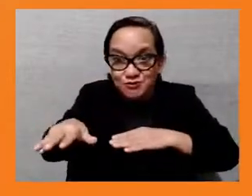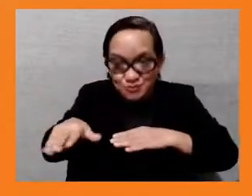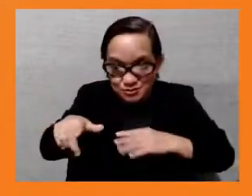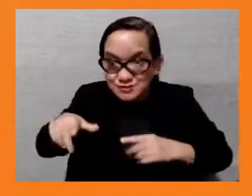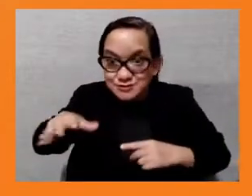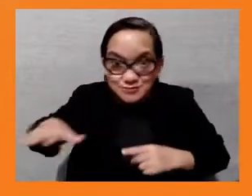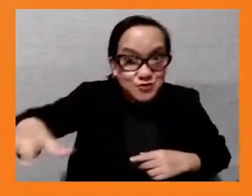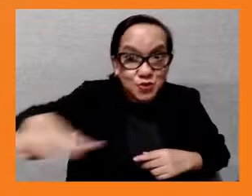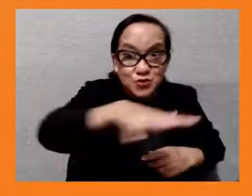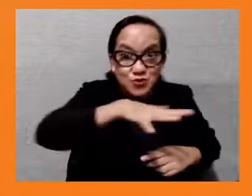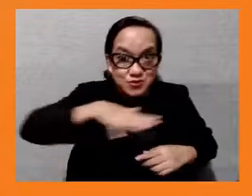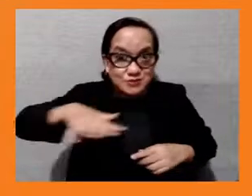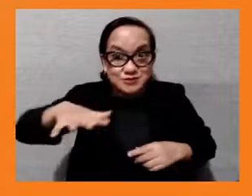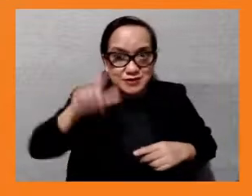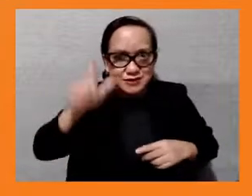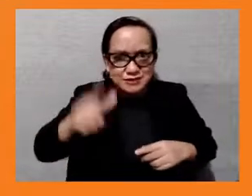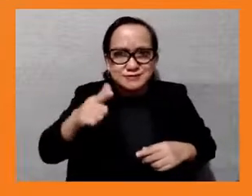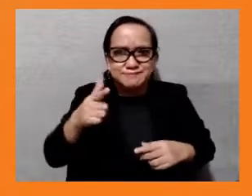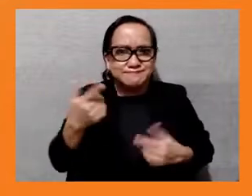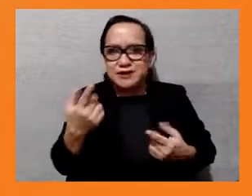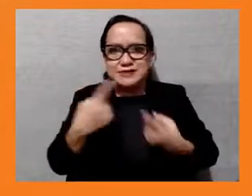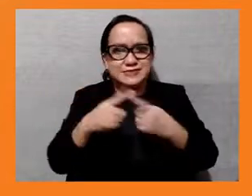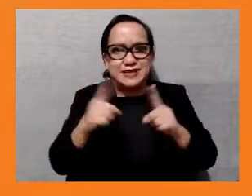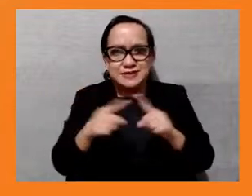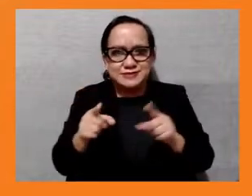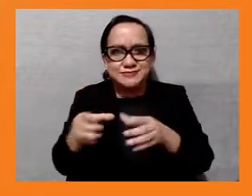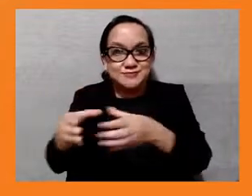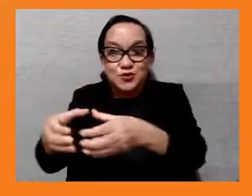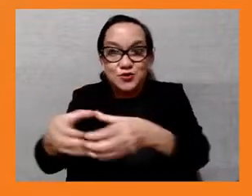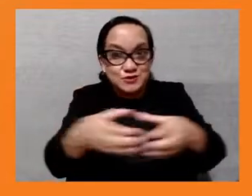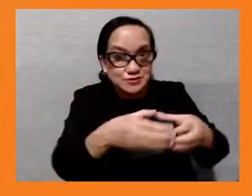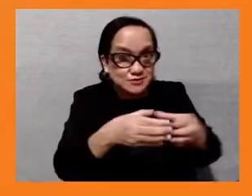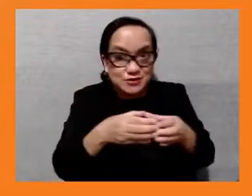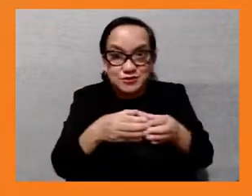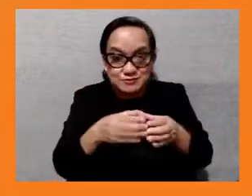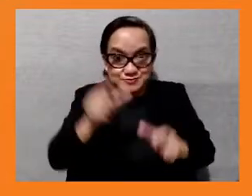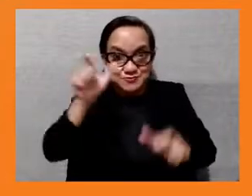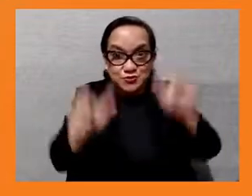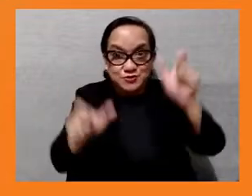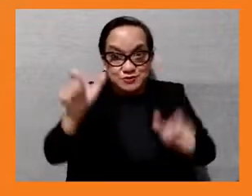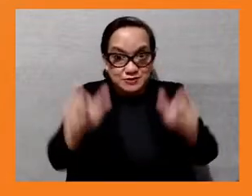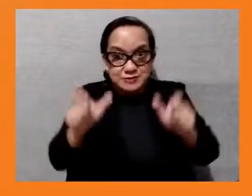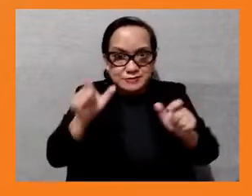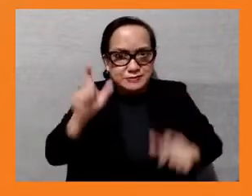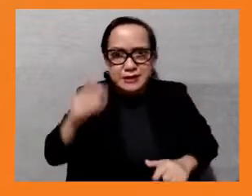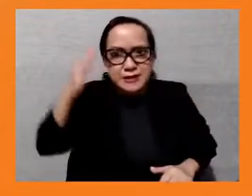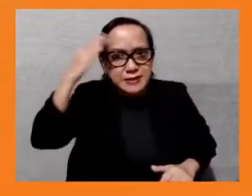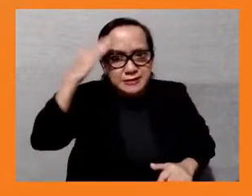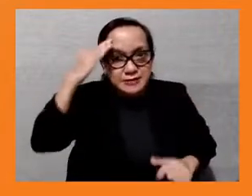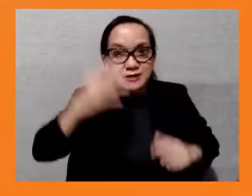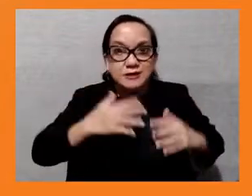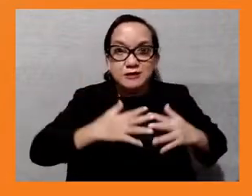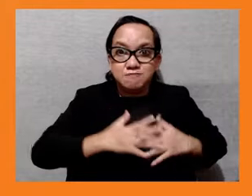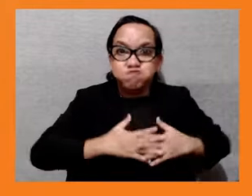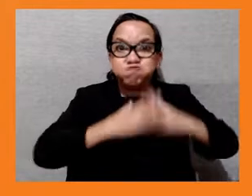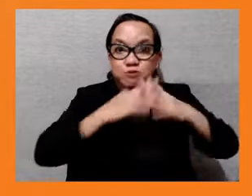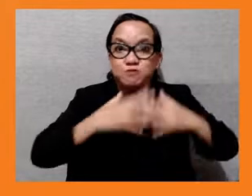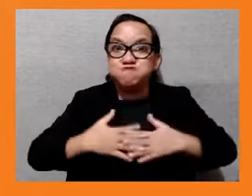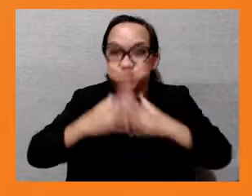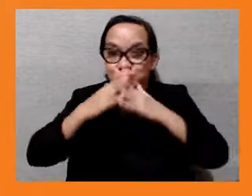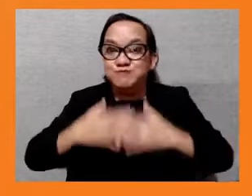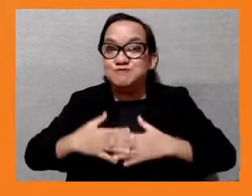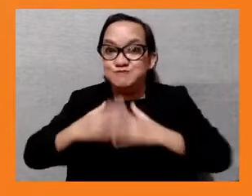to support the implementation of that through the new policy. So, you know, all in all, this is a more ambitious